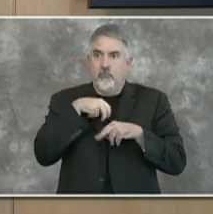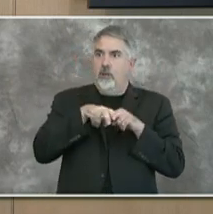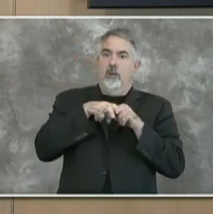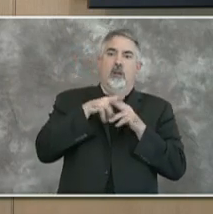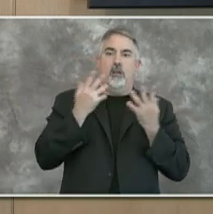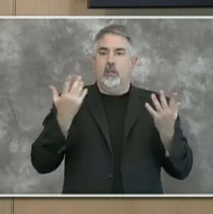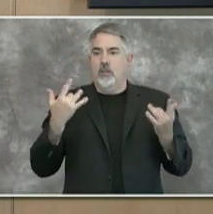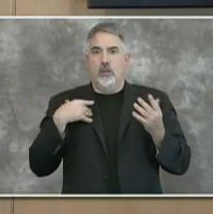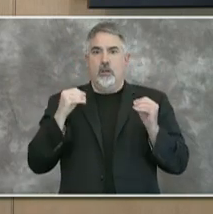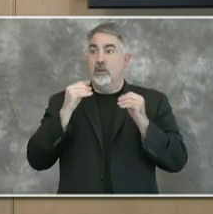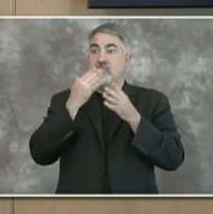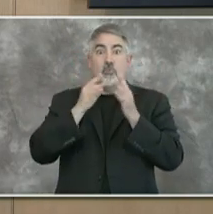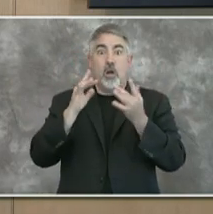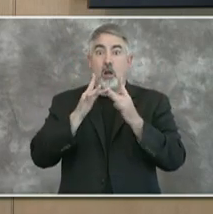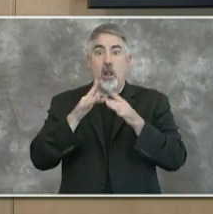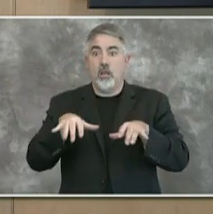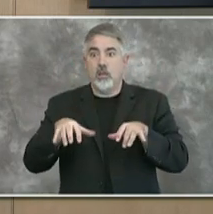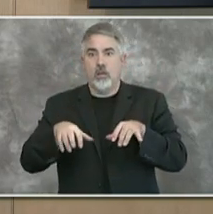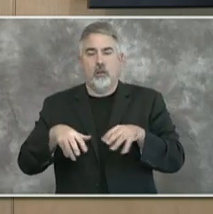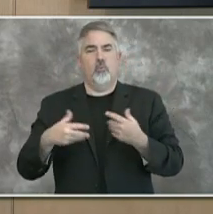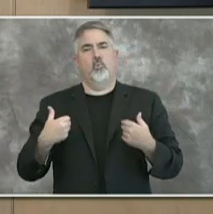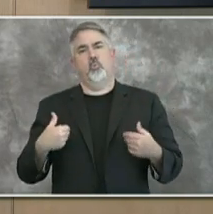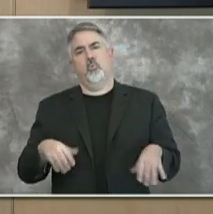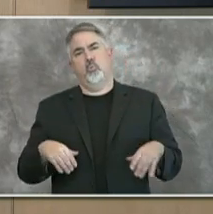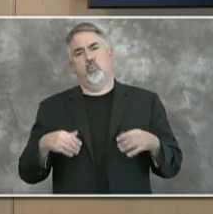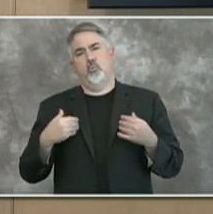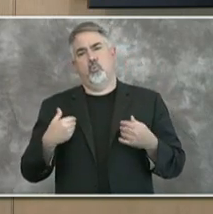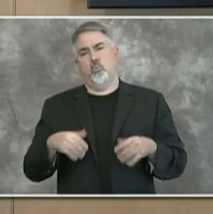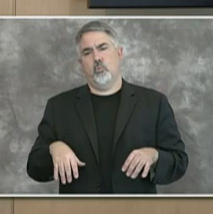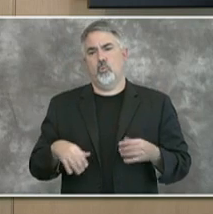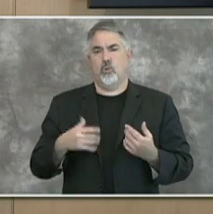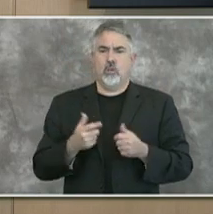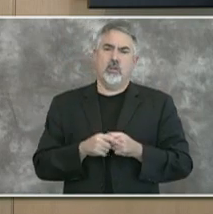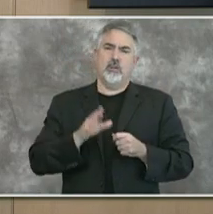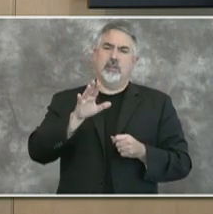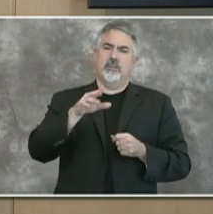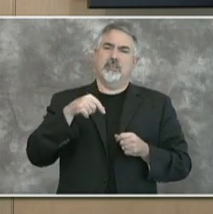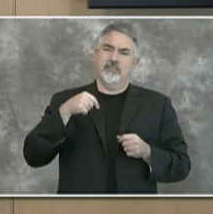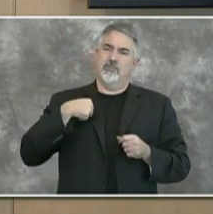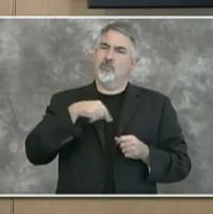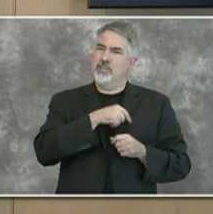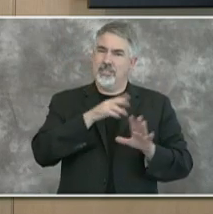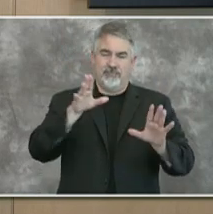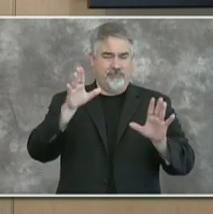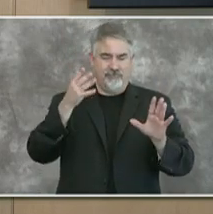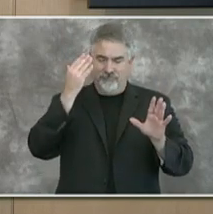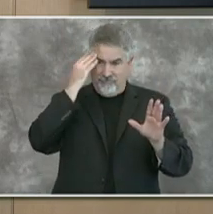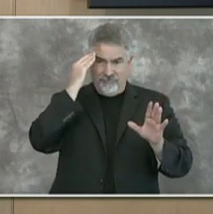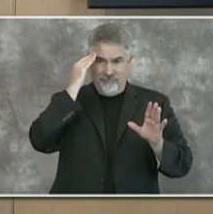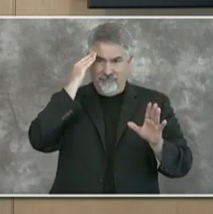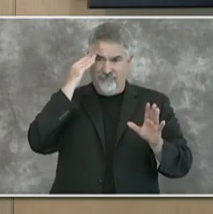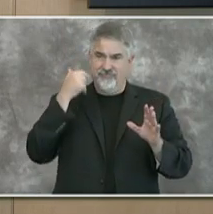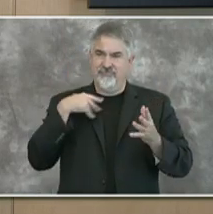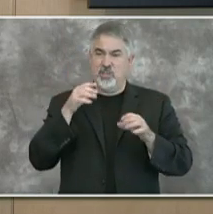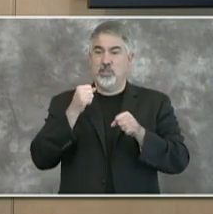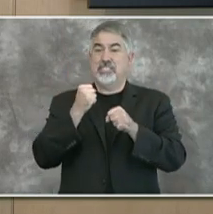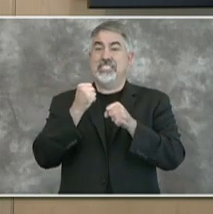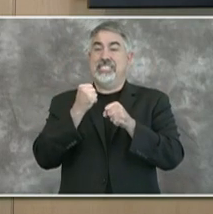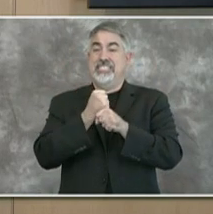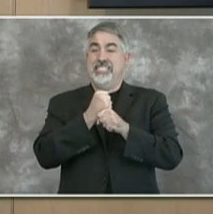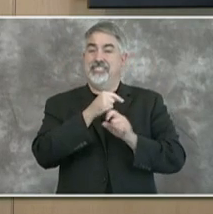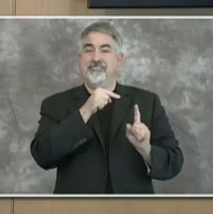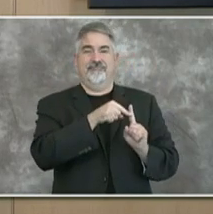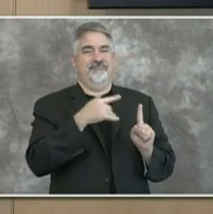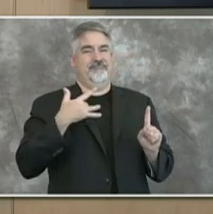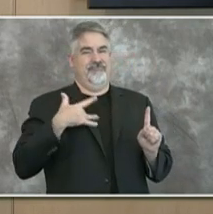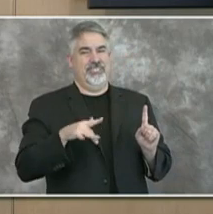support, folks already struggling with poverty who will statistically already be more likely to be struggling with behavioral